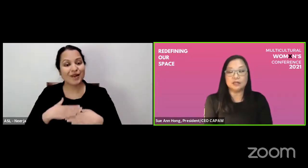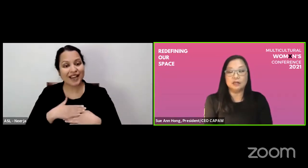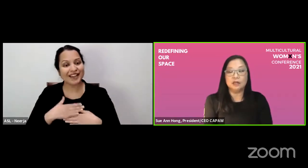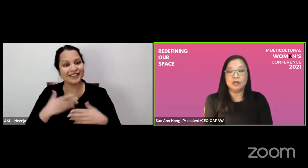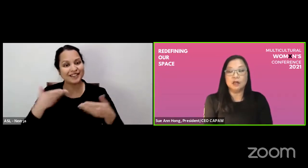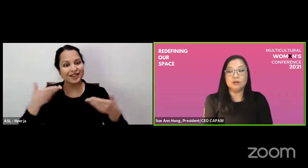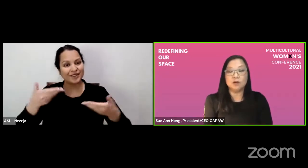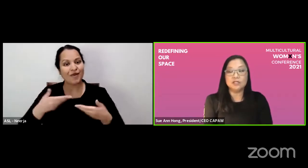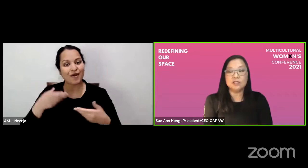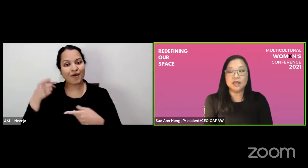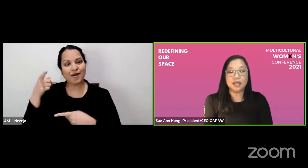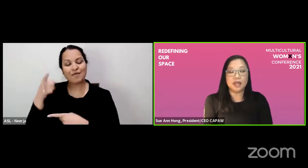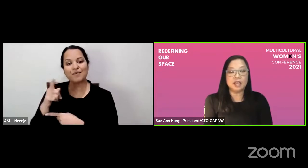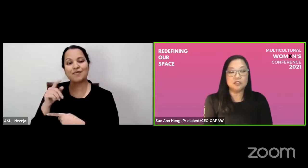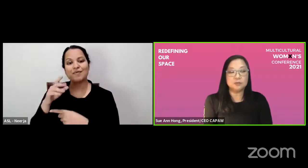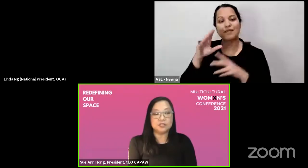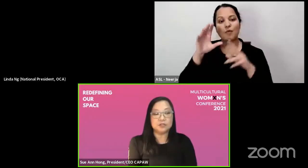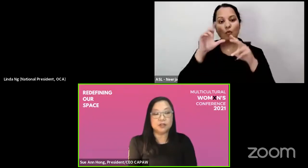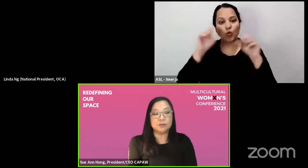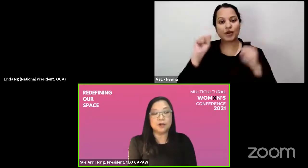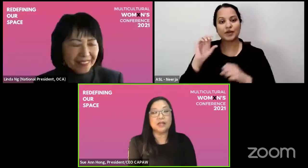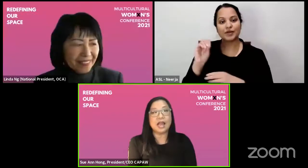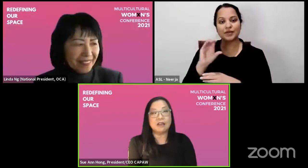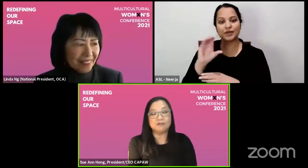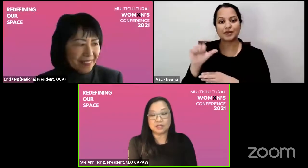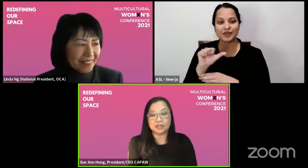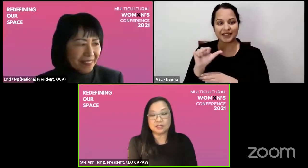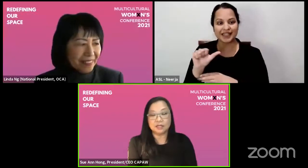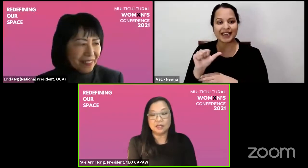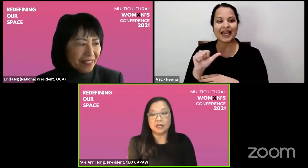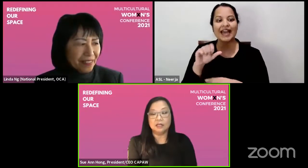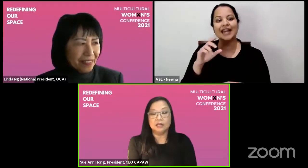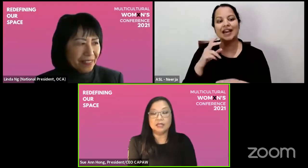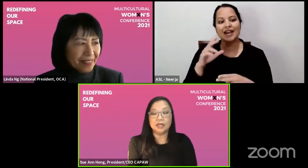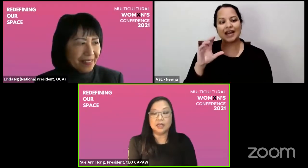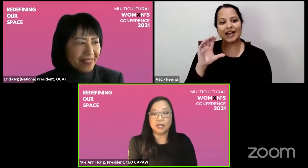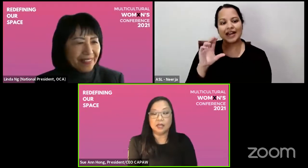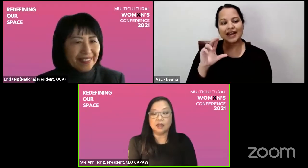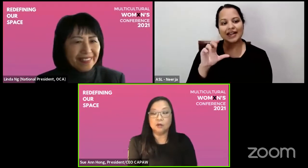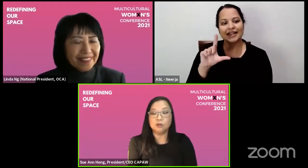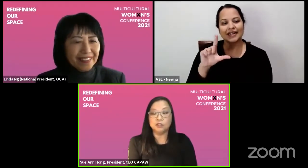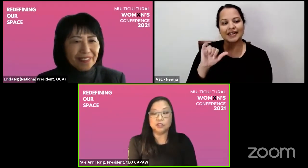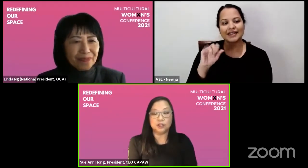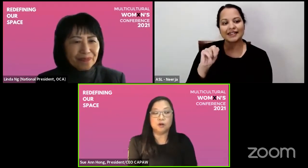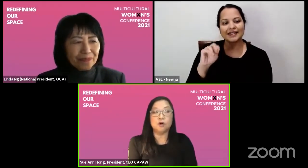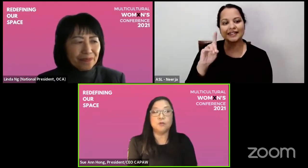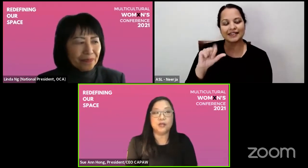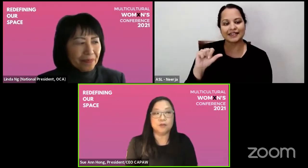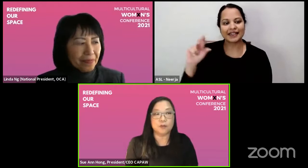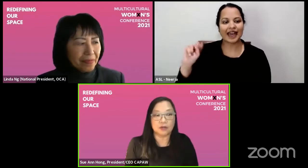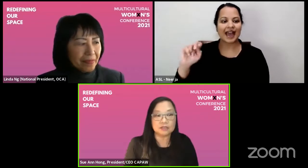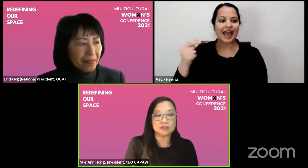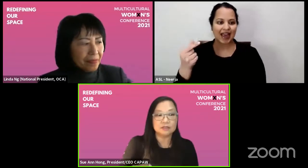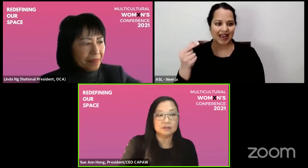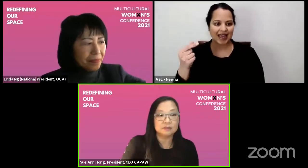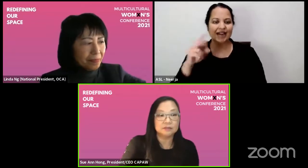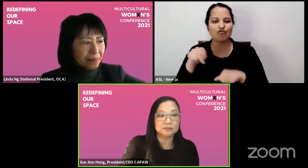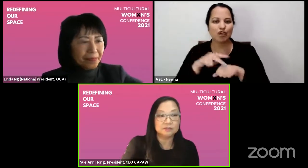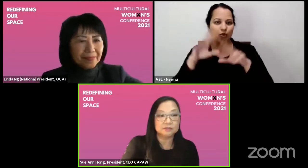president of OCA Asian Pacific American Advocates, Linda Ng, who will share her opening